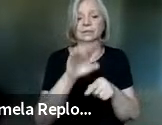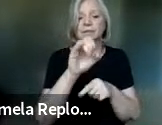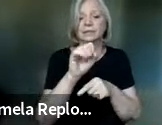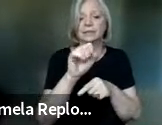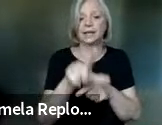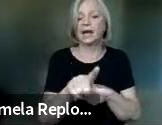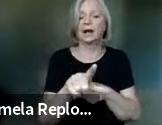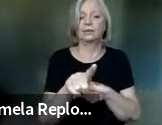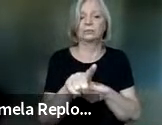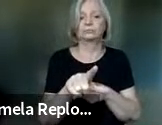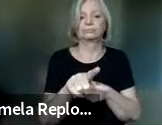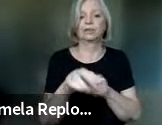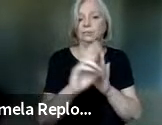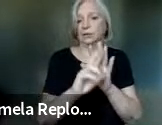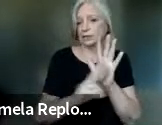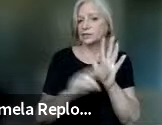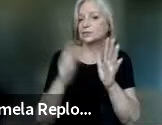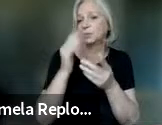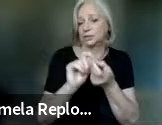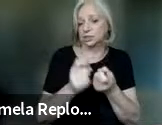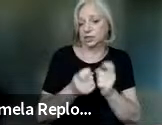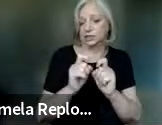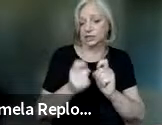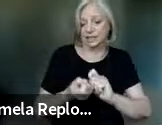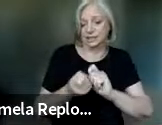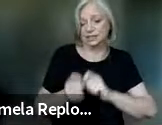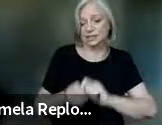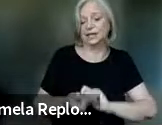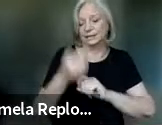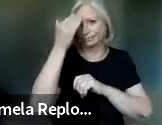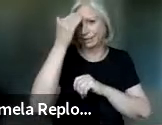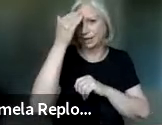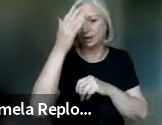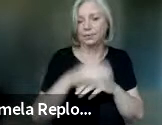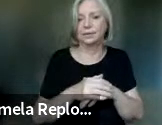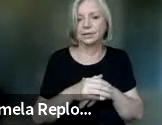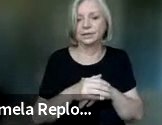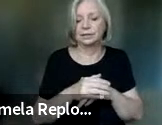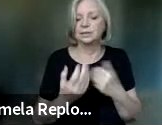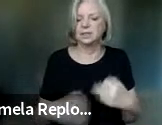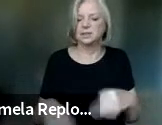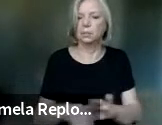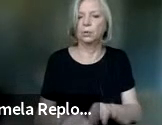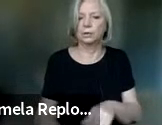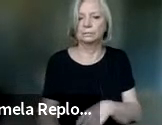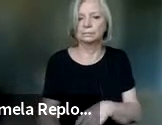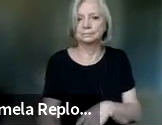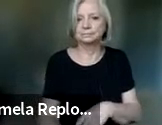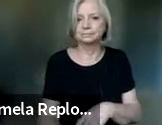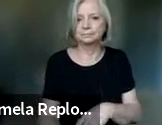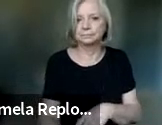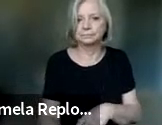again, I'm sure. So that will be important. Next slide, please.